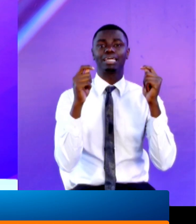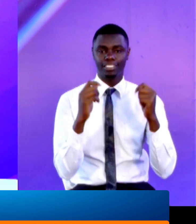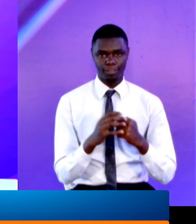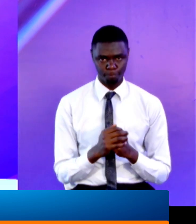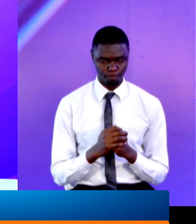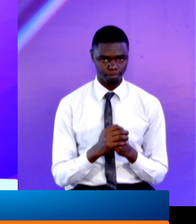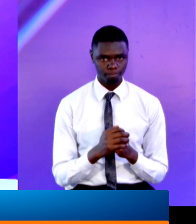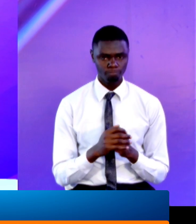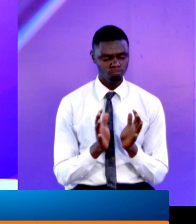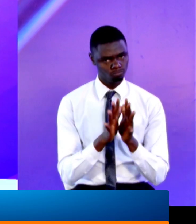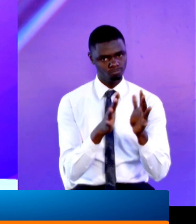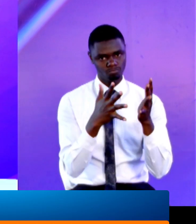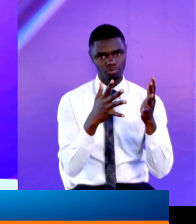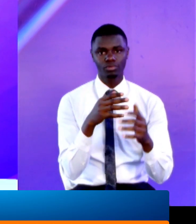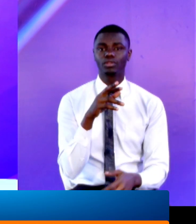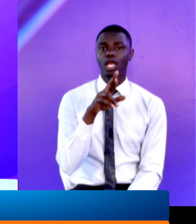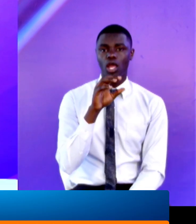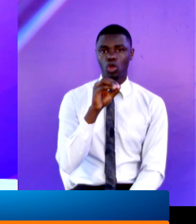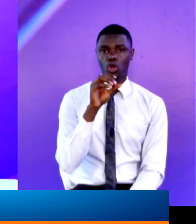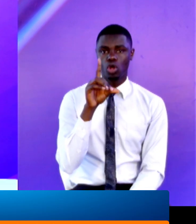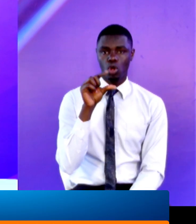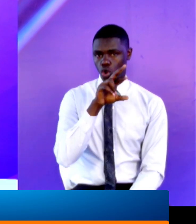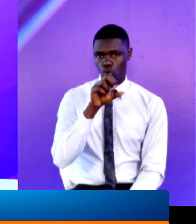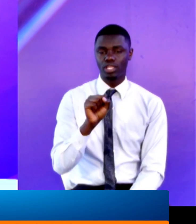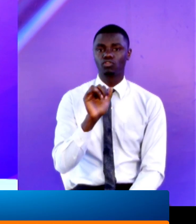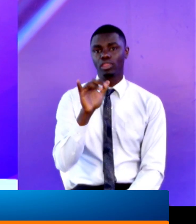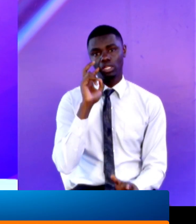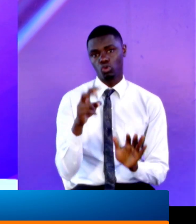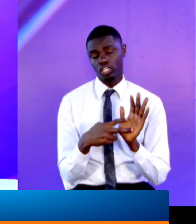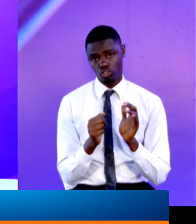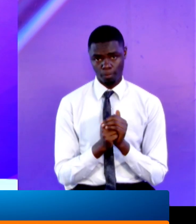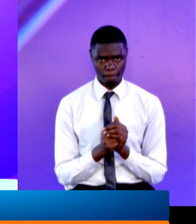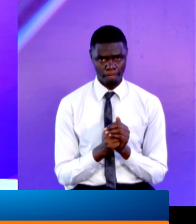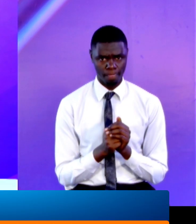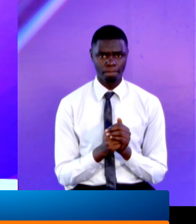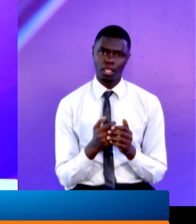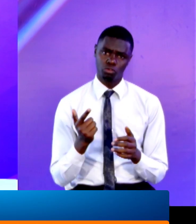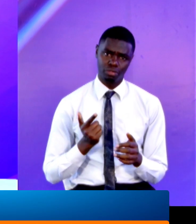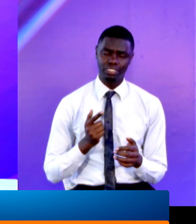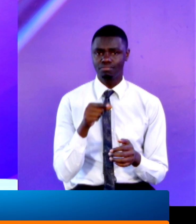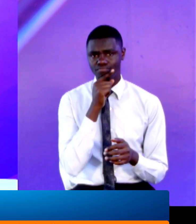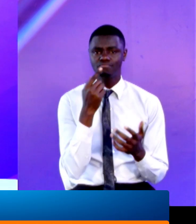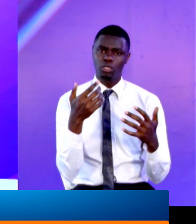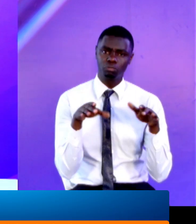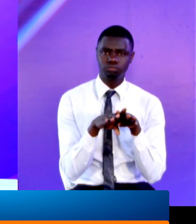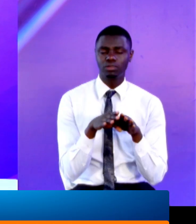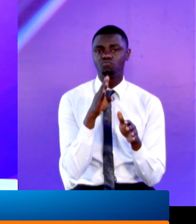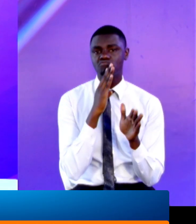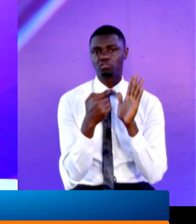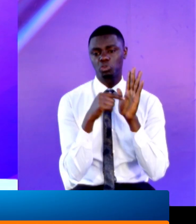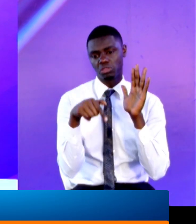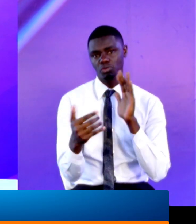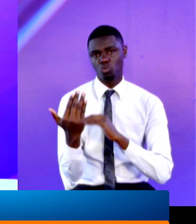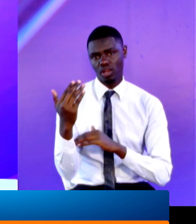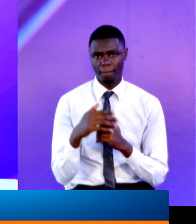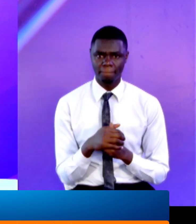A massive congratulations to Morgan Rogers for that particular recognition. And ladies and gentlemen, we've come to the end of our breakfast show this